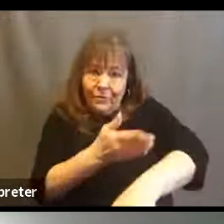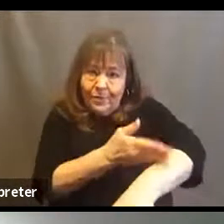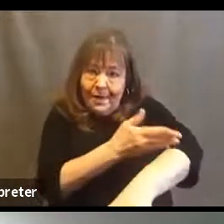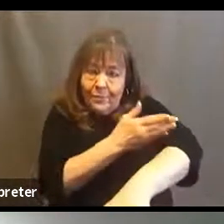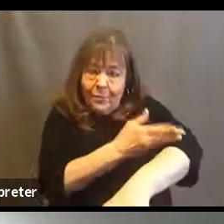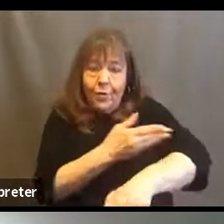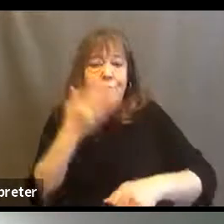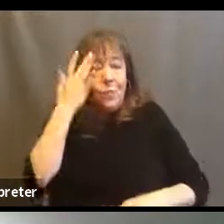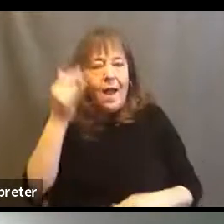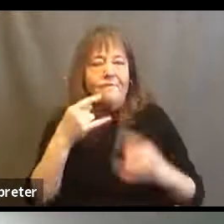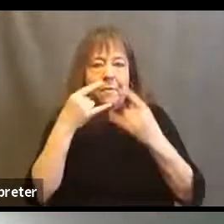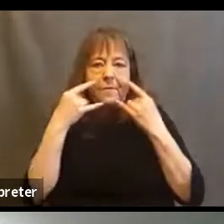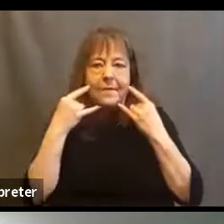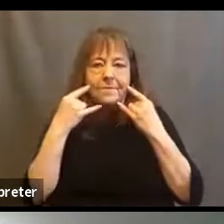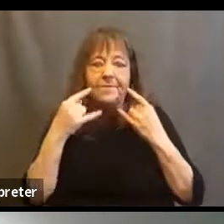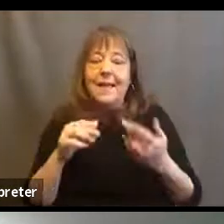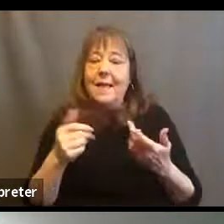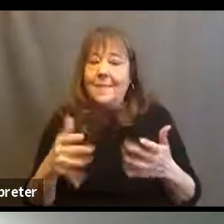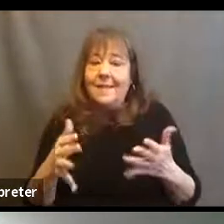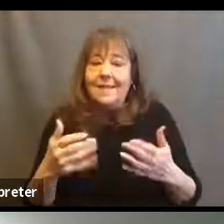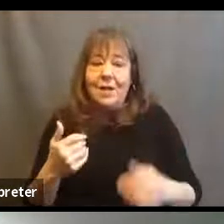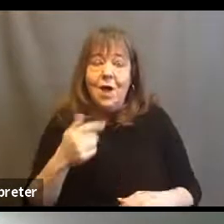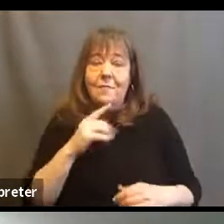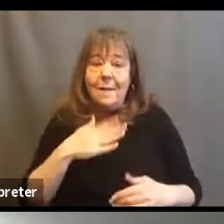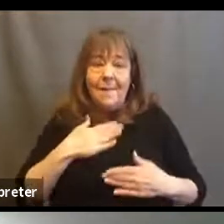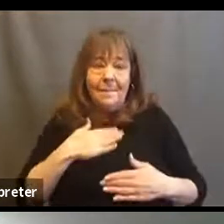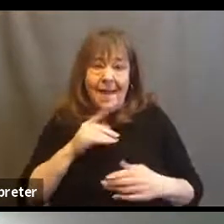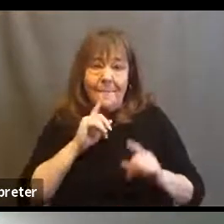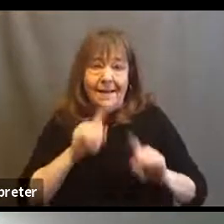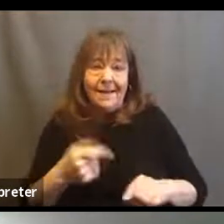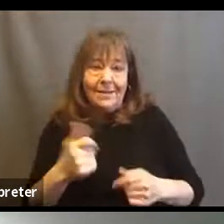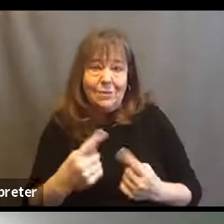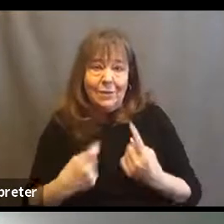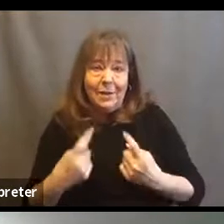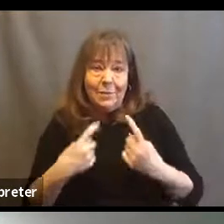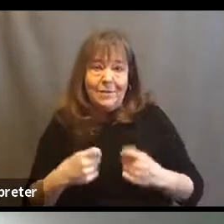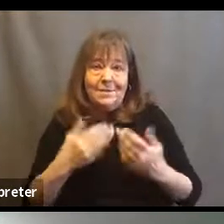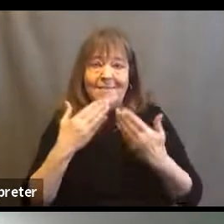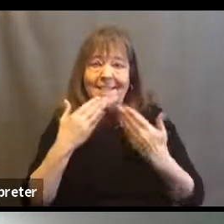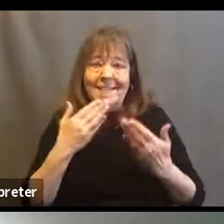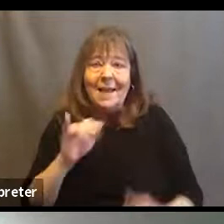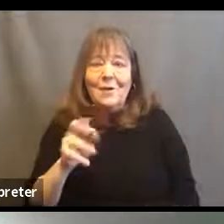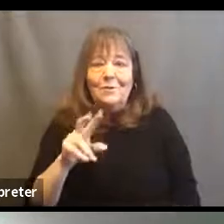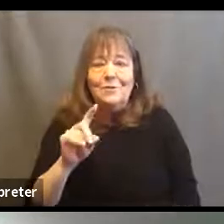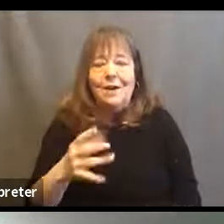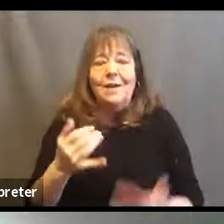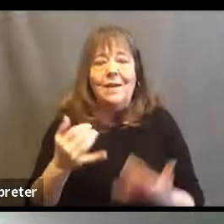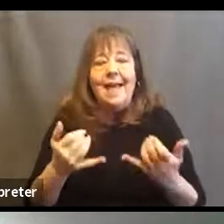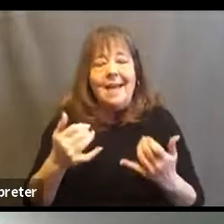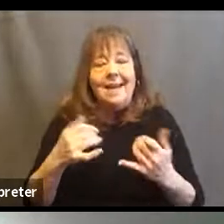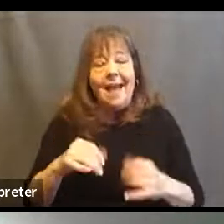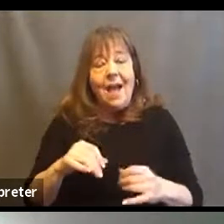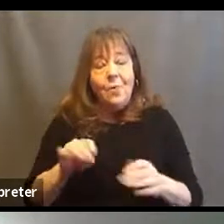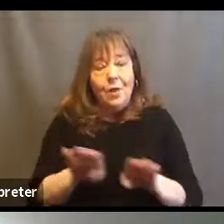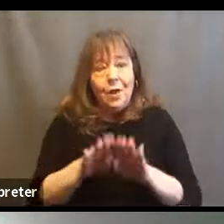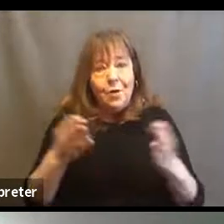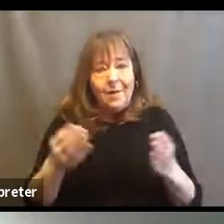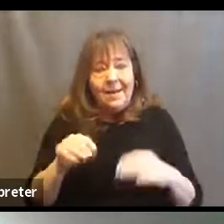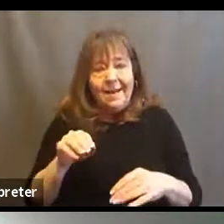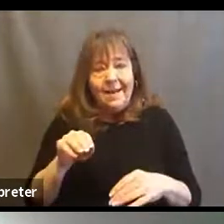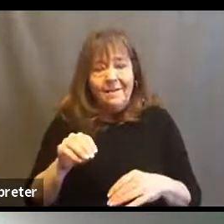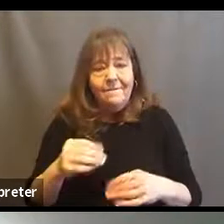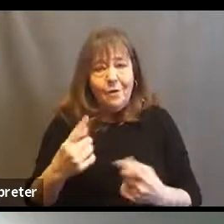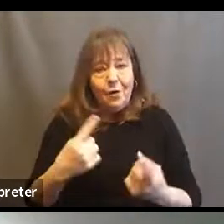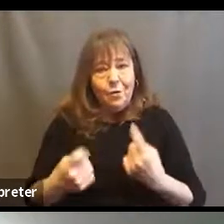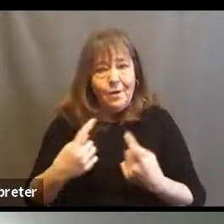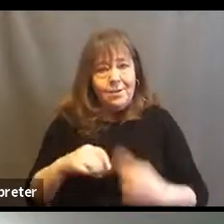So that's all I have, Dave. I'll answer any questions that anybody has. Thank you, Jared. I'm now going to go to members of our media who are in attendance. If